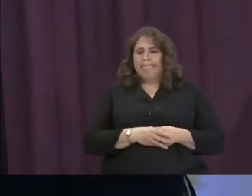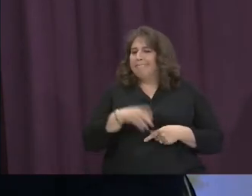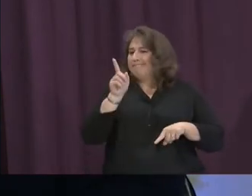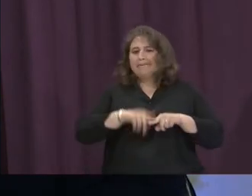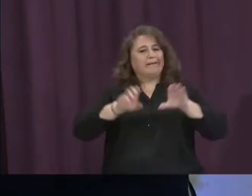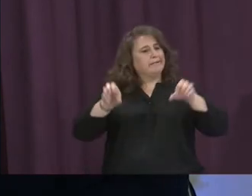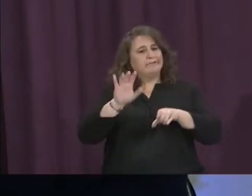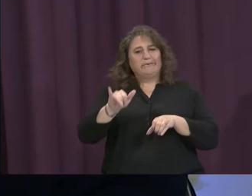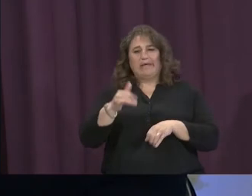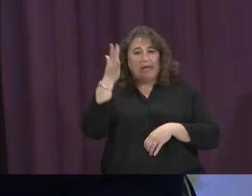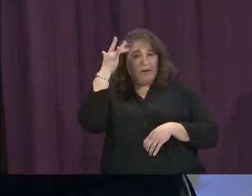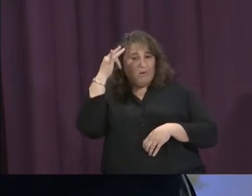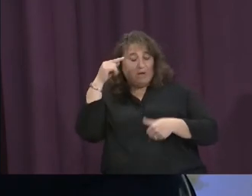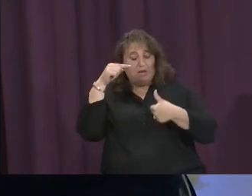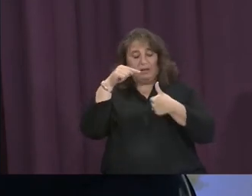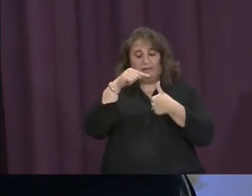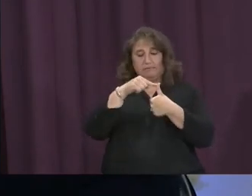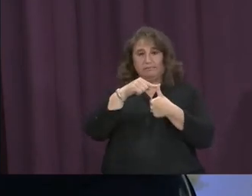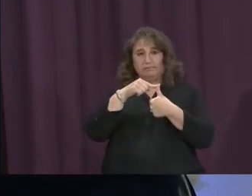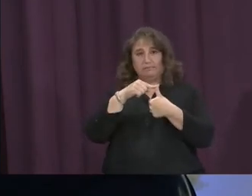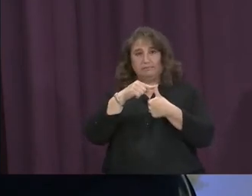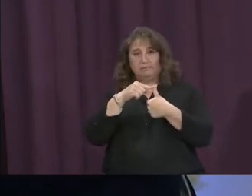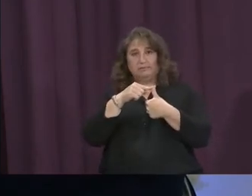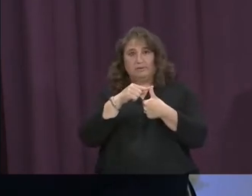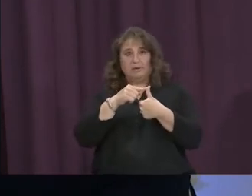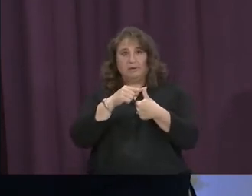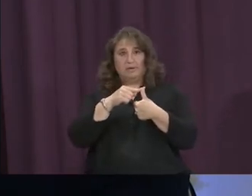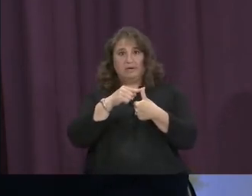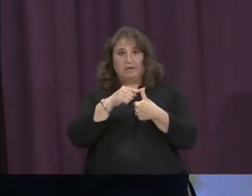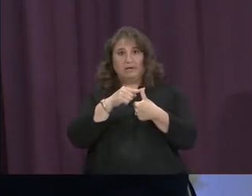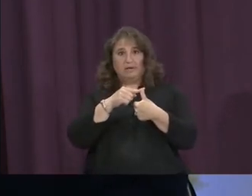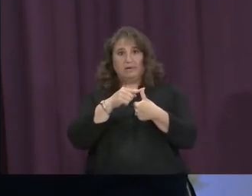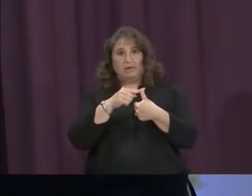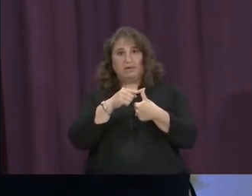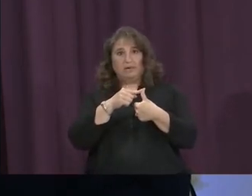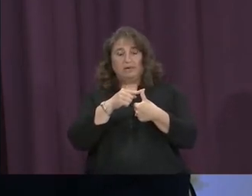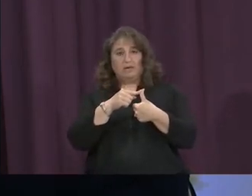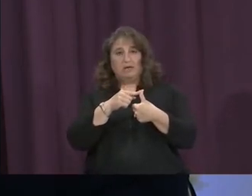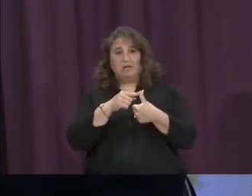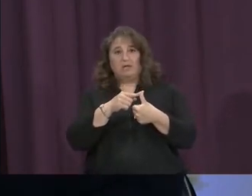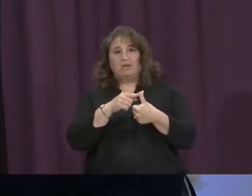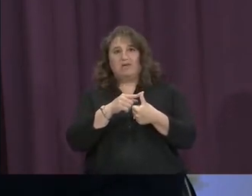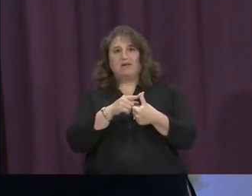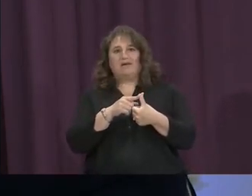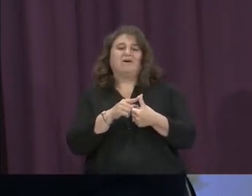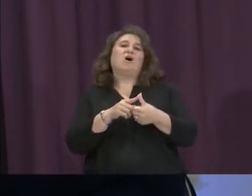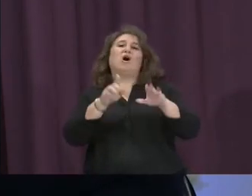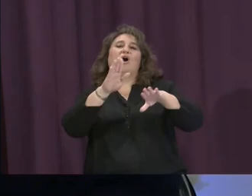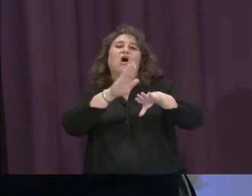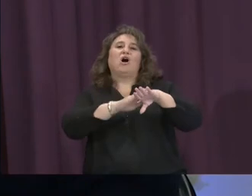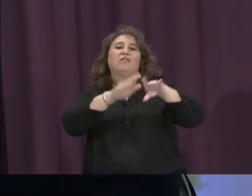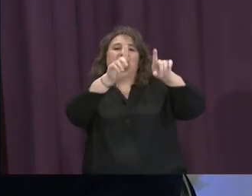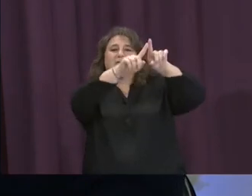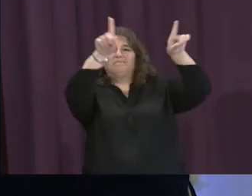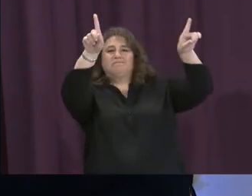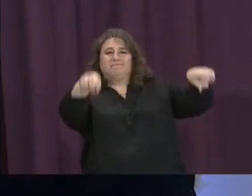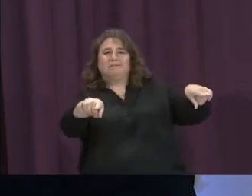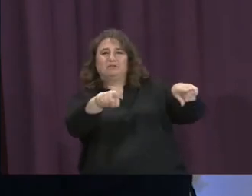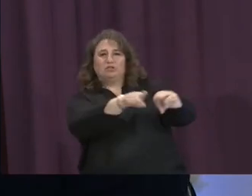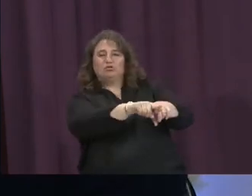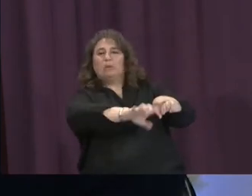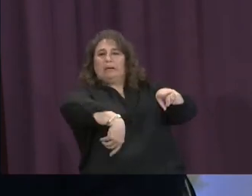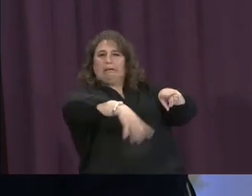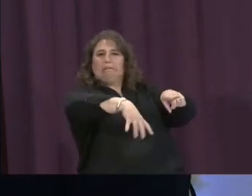do that because maybe you could go wee bowling, but not like, you know, in the big lanes, right?